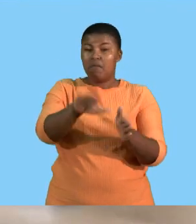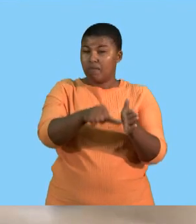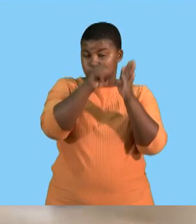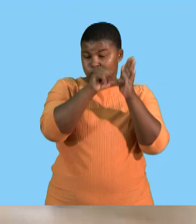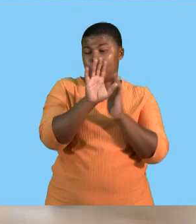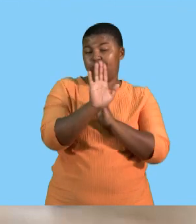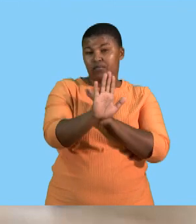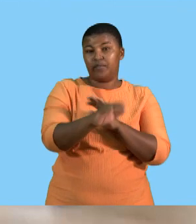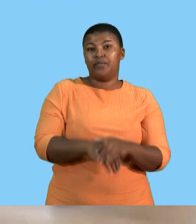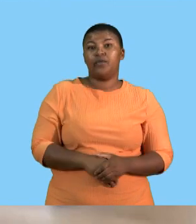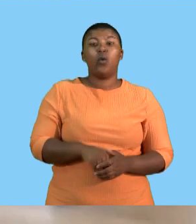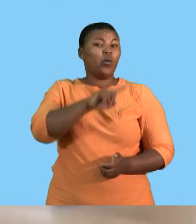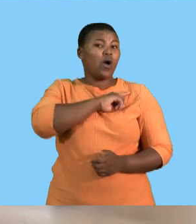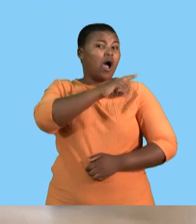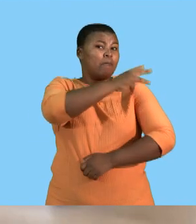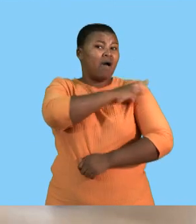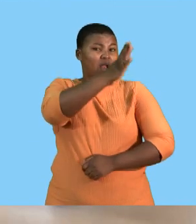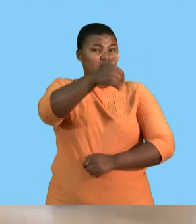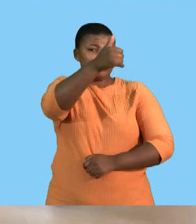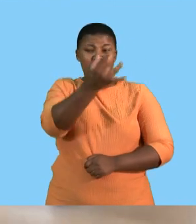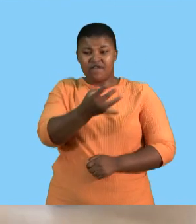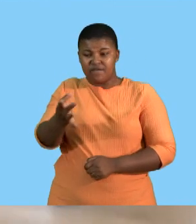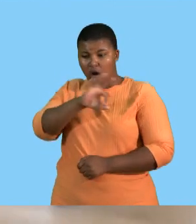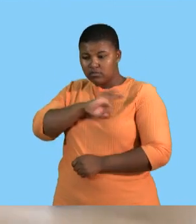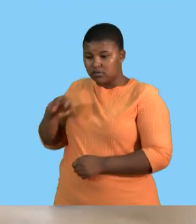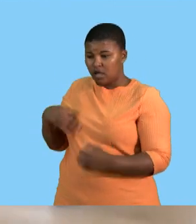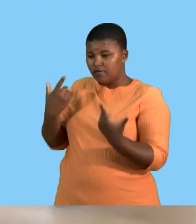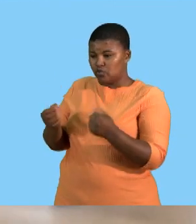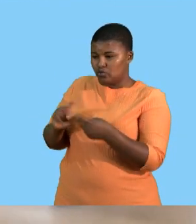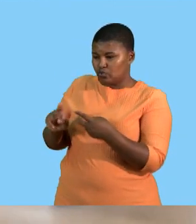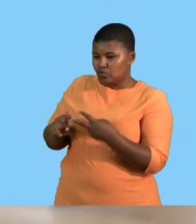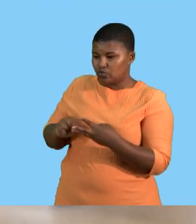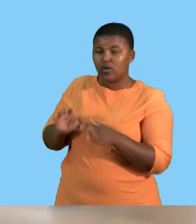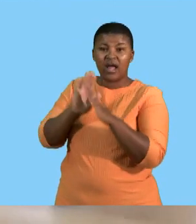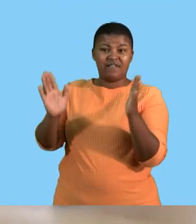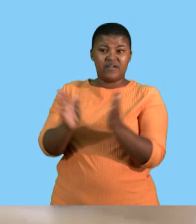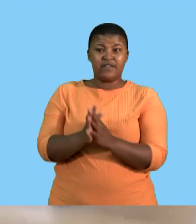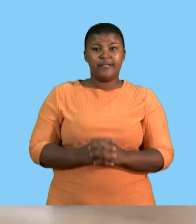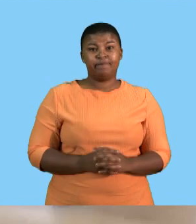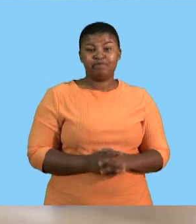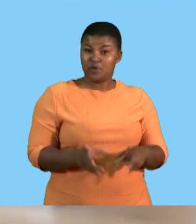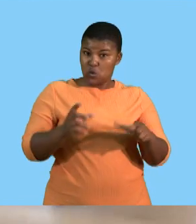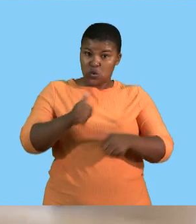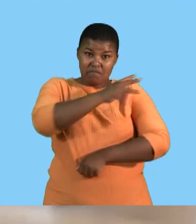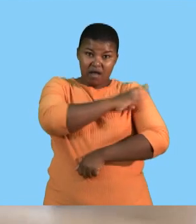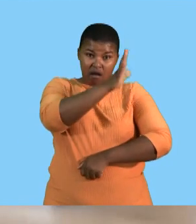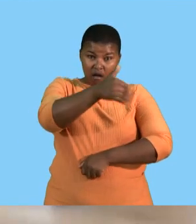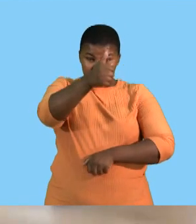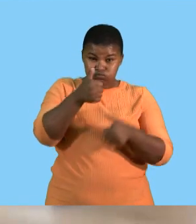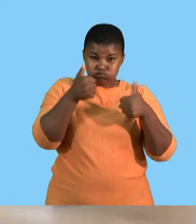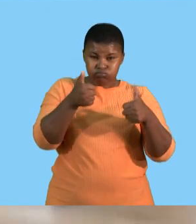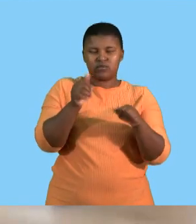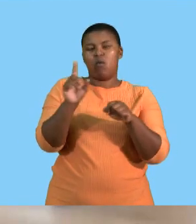management gives direction to the employees and to the tasks that need to be done. And if there's good management, everybody